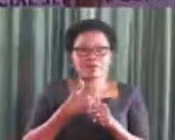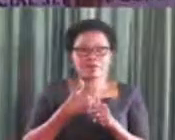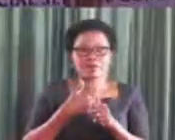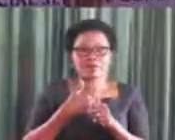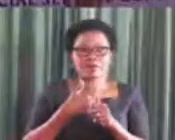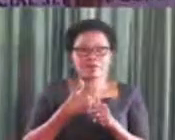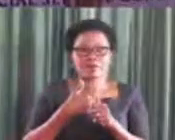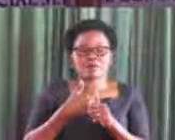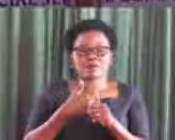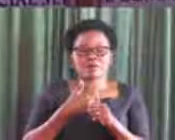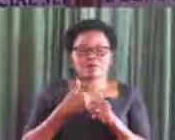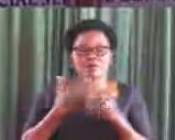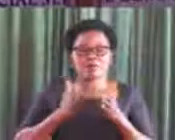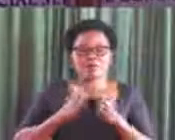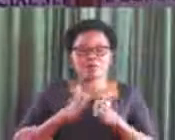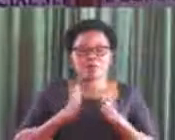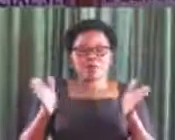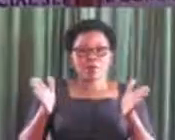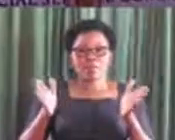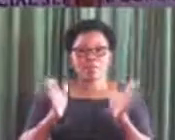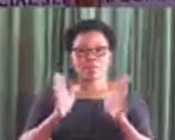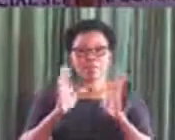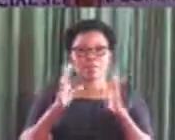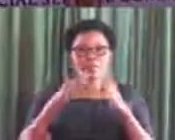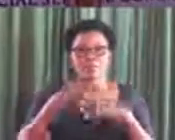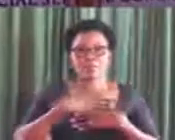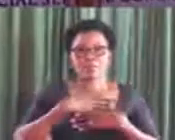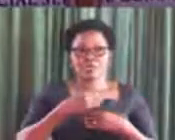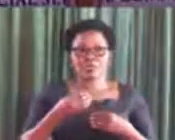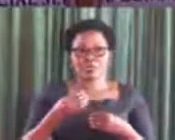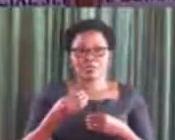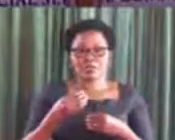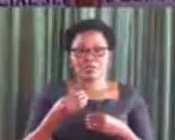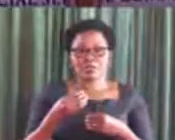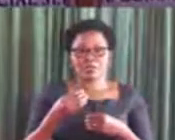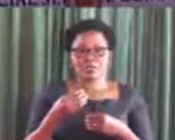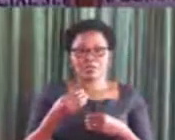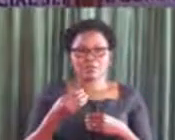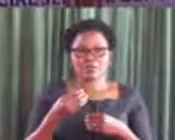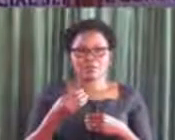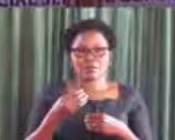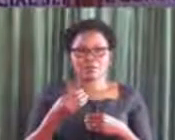a public interest, of a public interest nature. So,